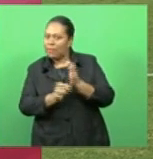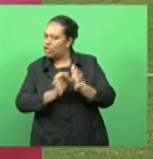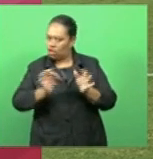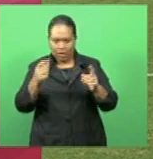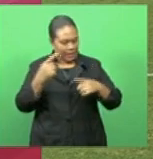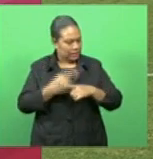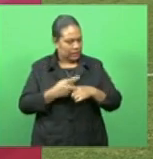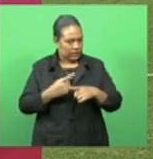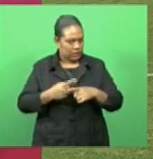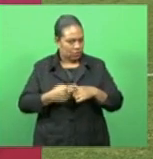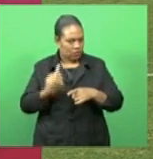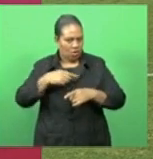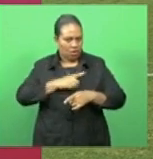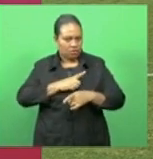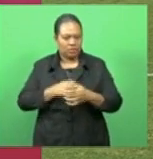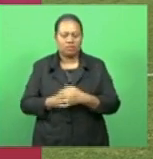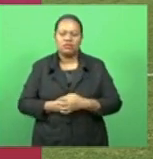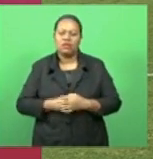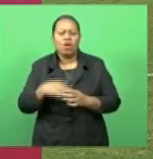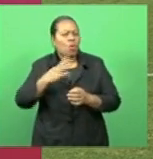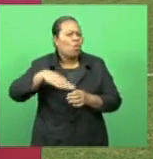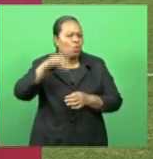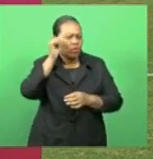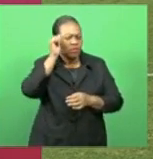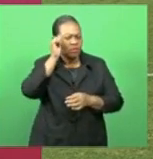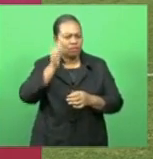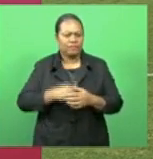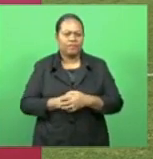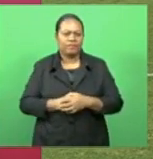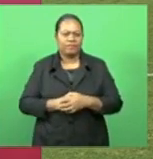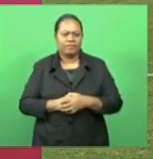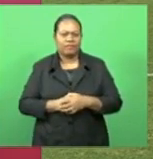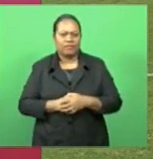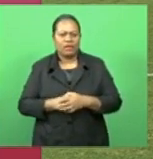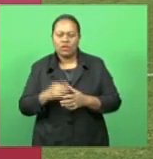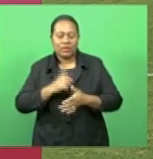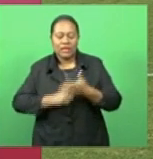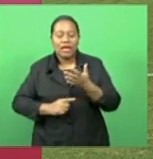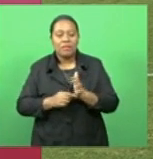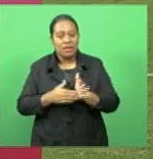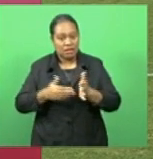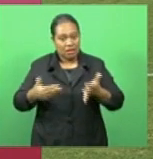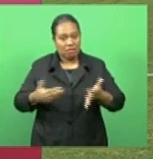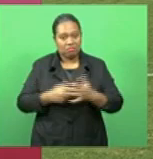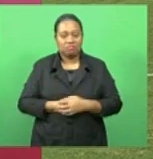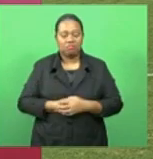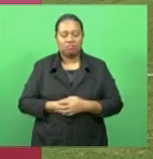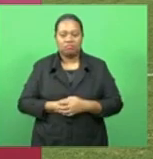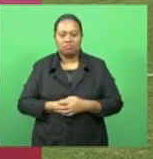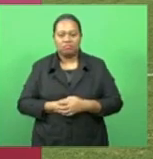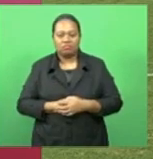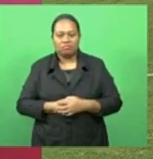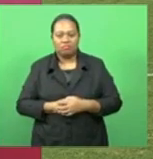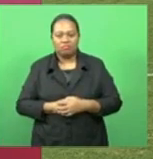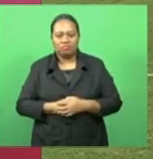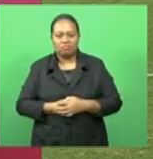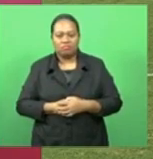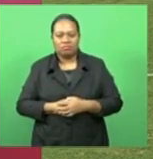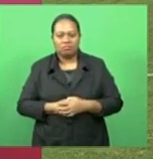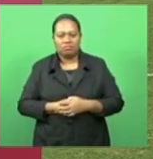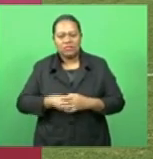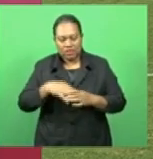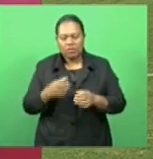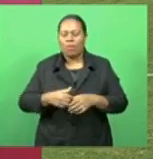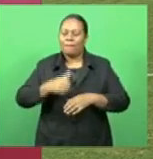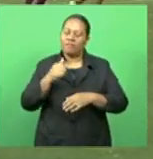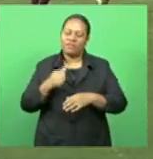but we all know that and believe that in time things will be getting back to